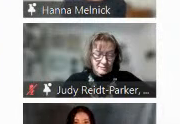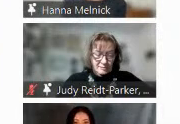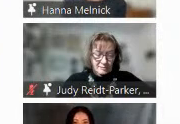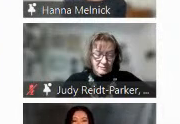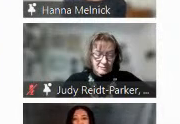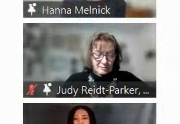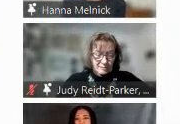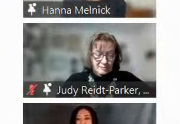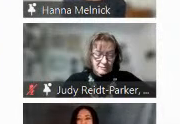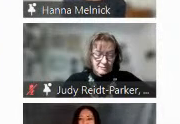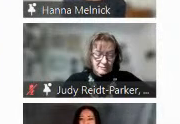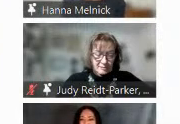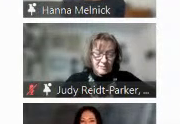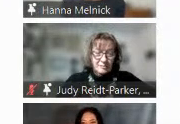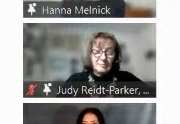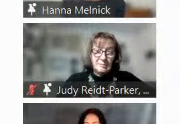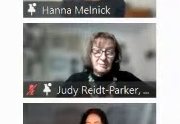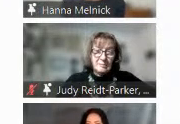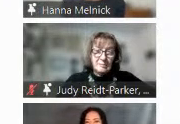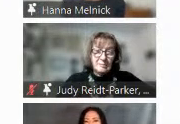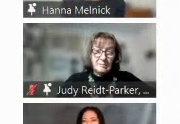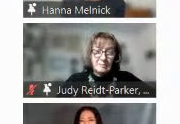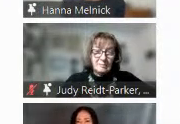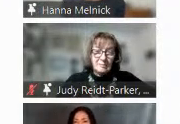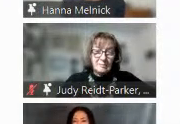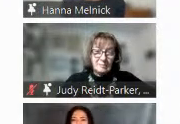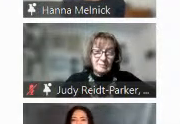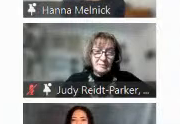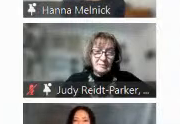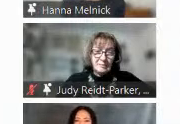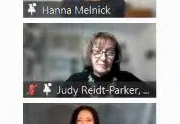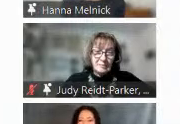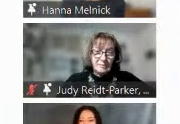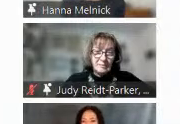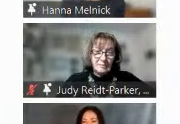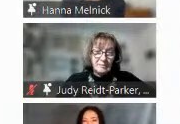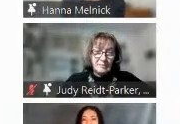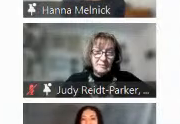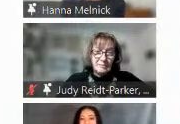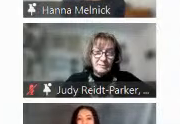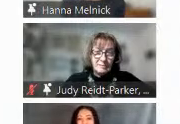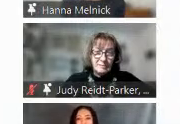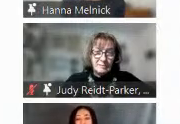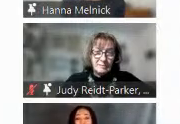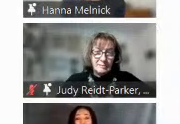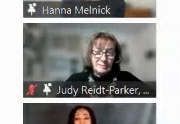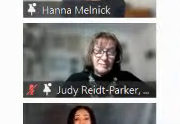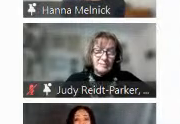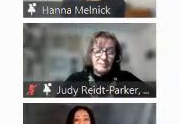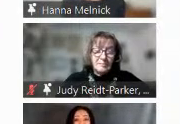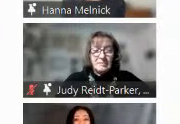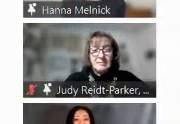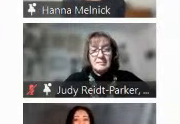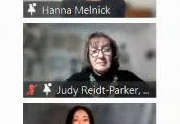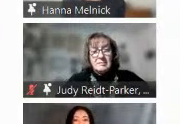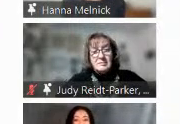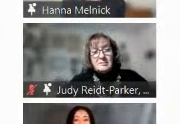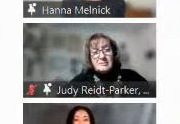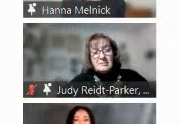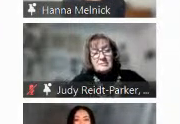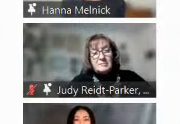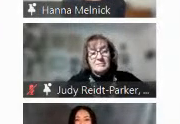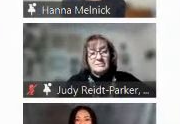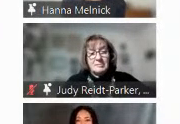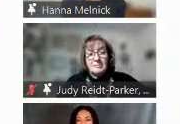policy and program decisions. State preschool programs aim to hire teaching staff who reflect the diversity of children